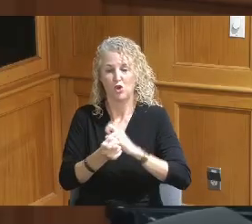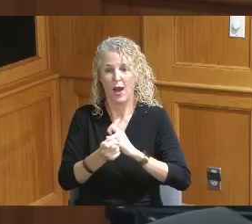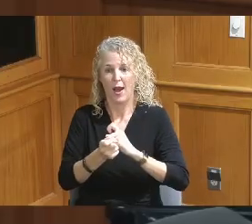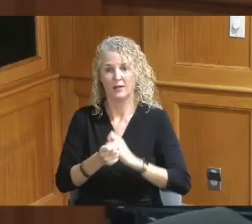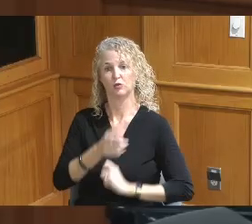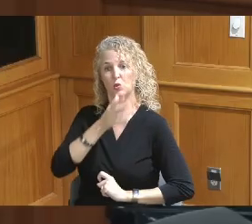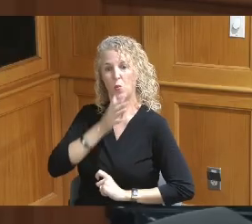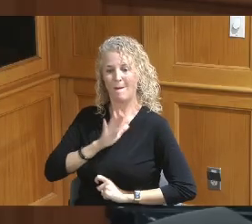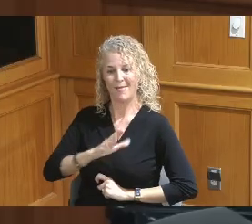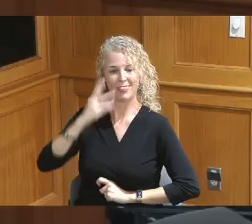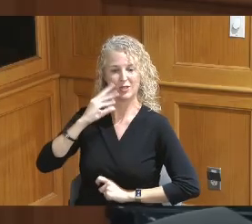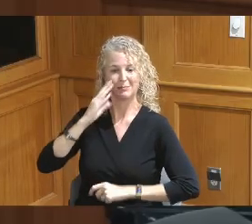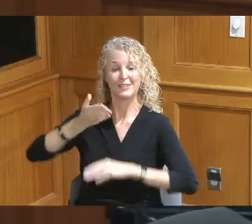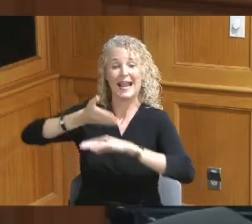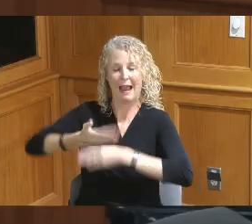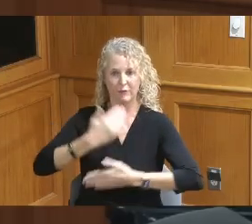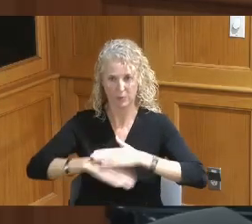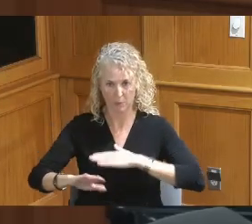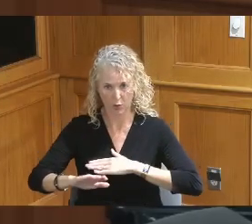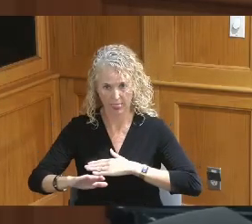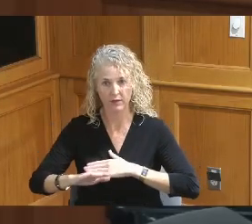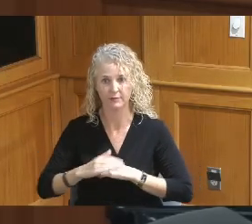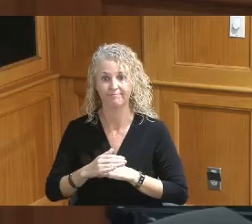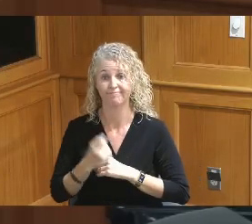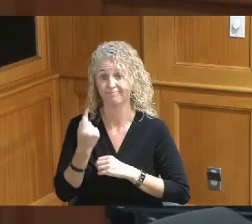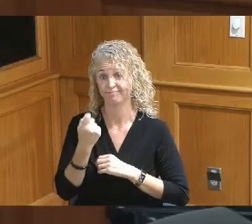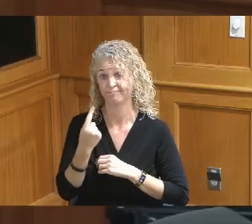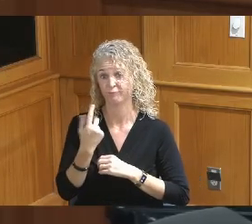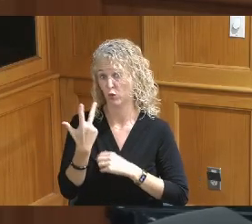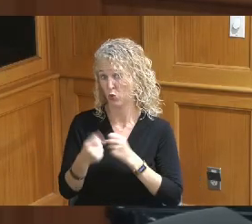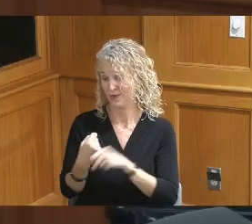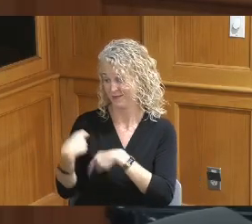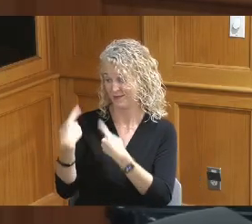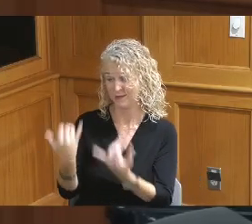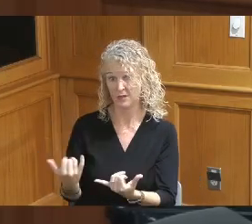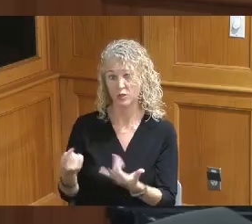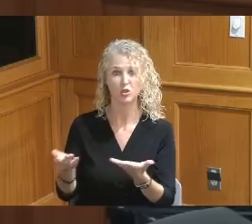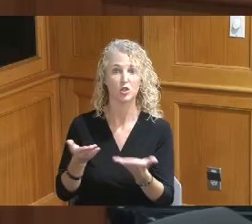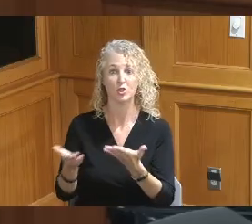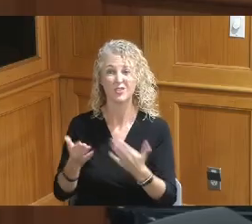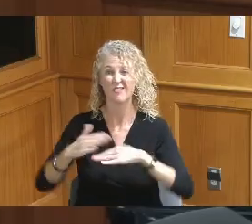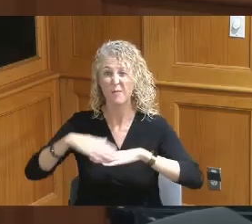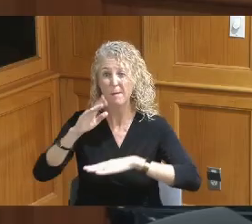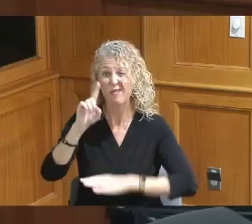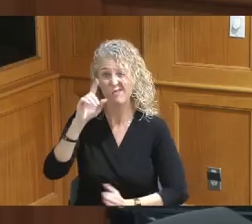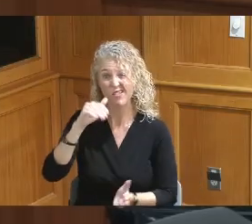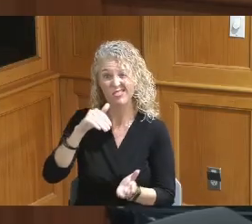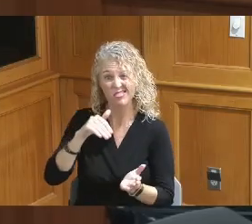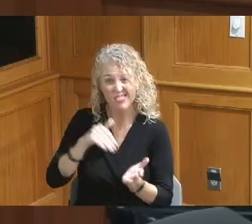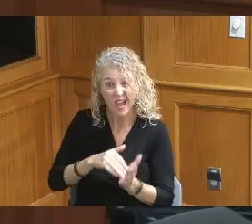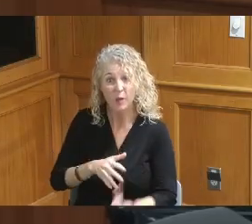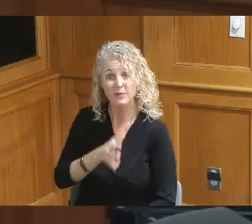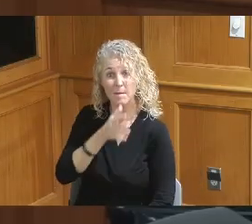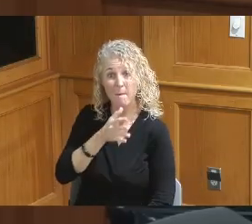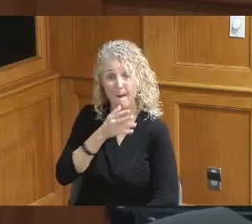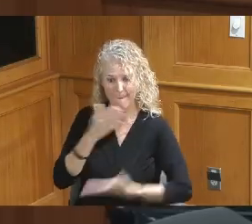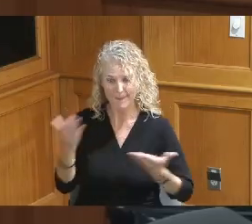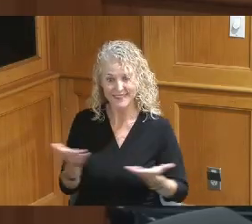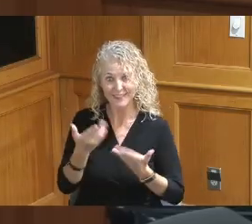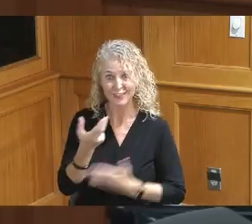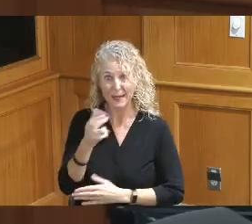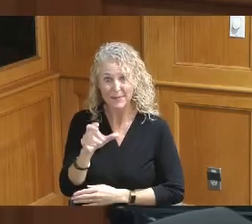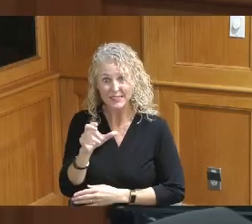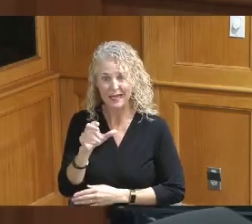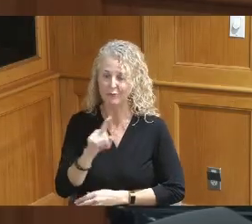organization, Cincy Postpartum. In just 3 years, she has served more than 1,000 mothers across Hamilton